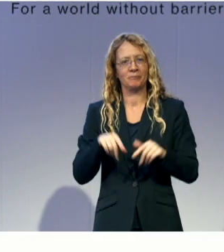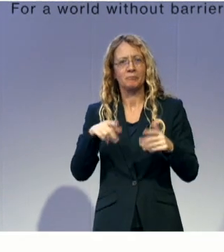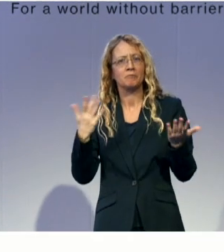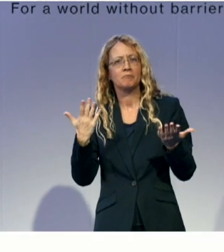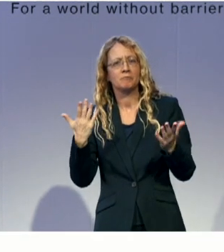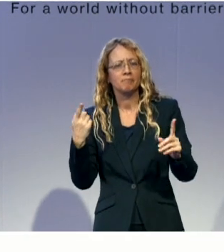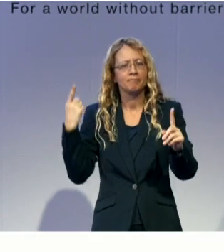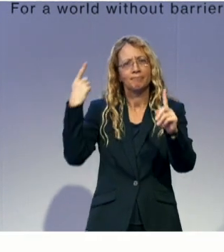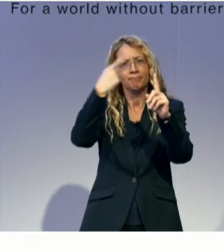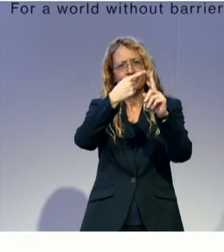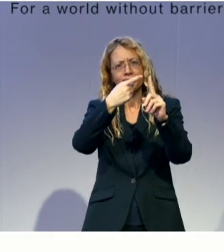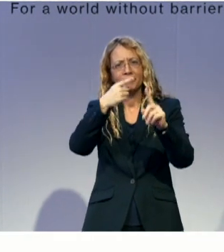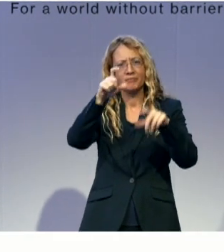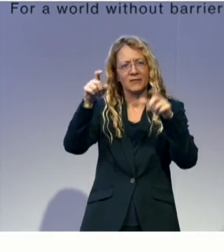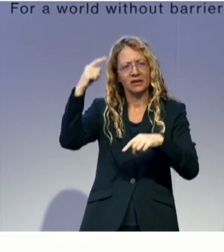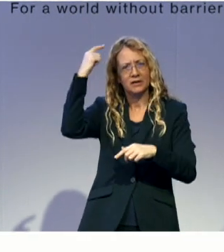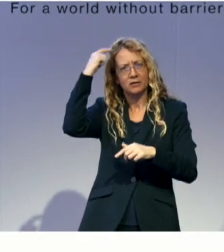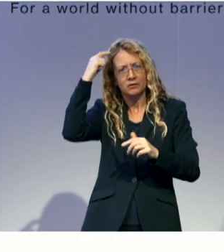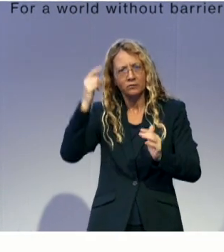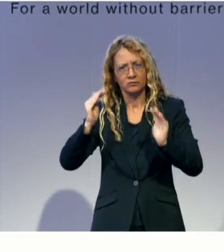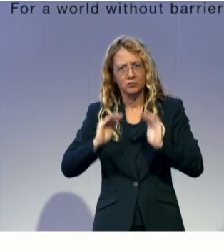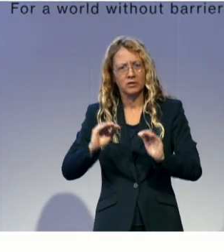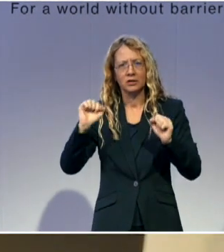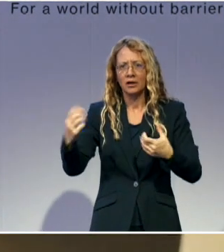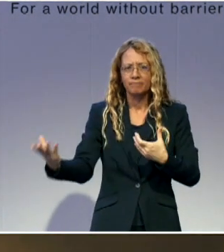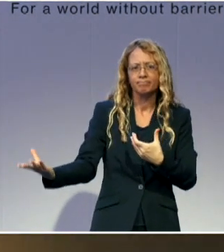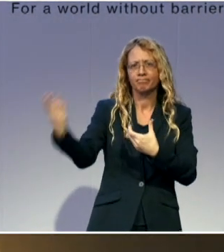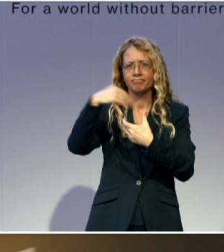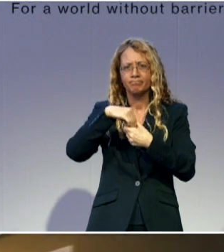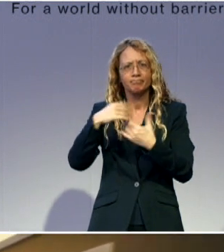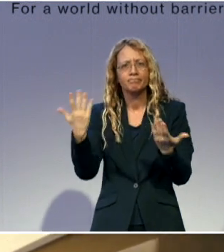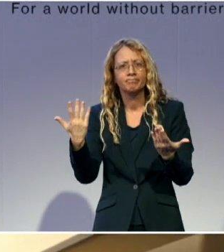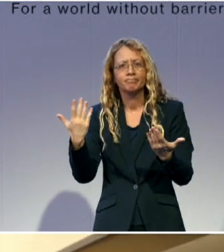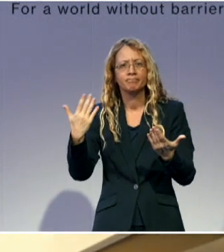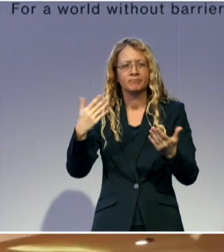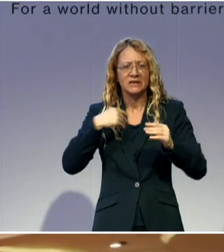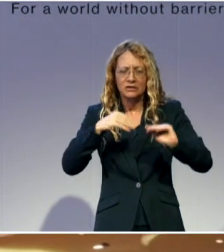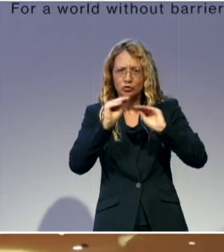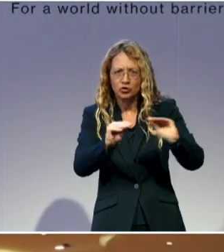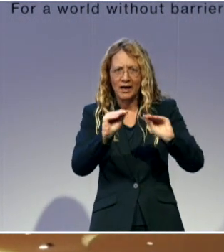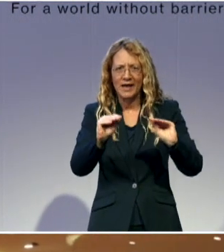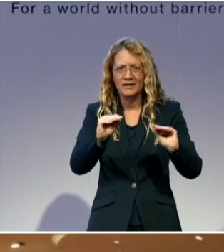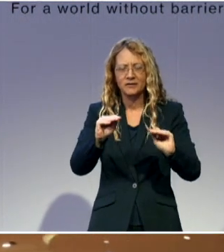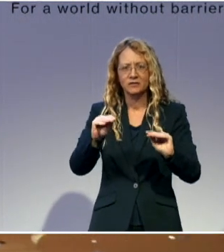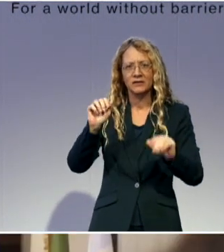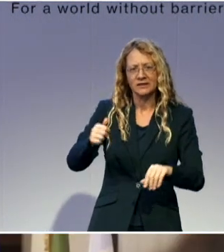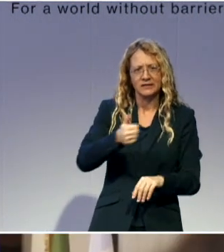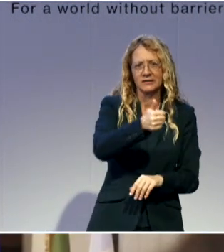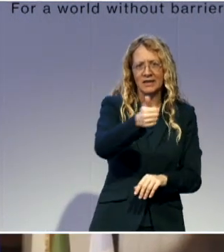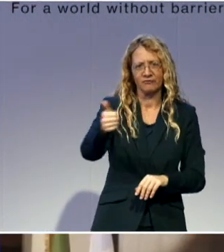disabilities and has created a self-representation training program. Facilitators learn to support and